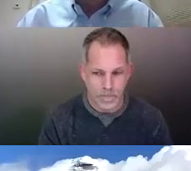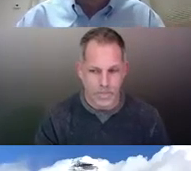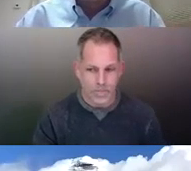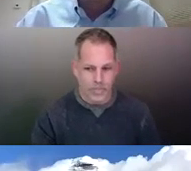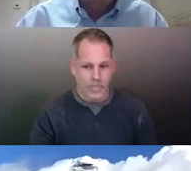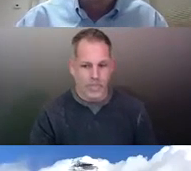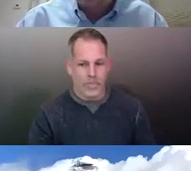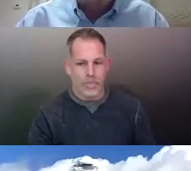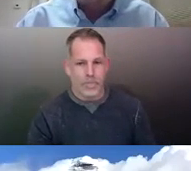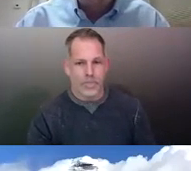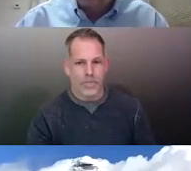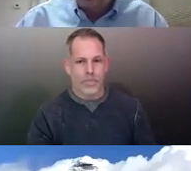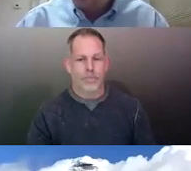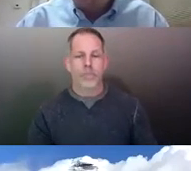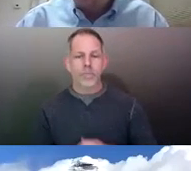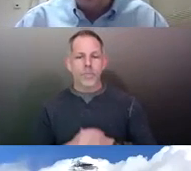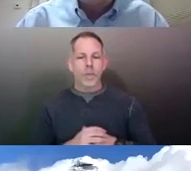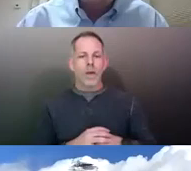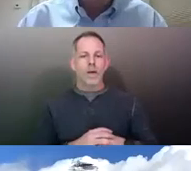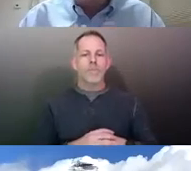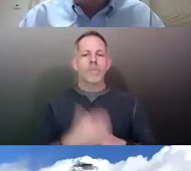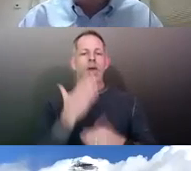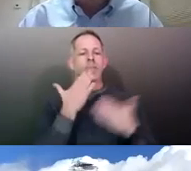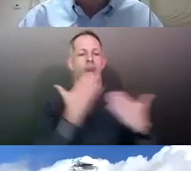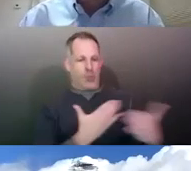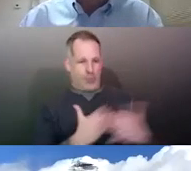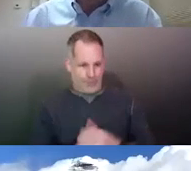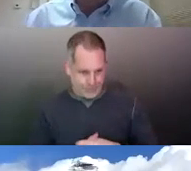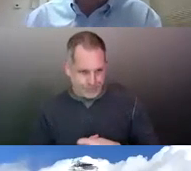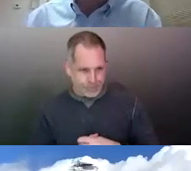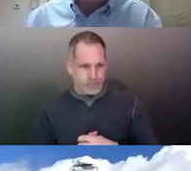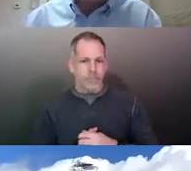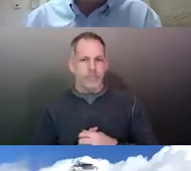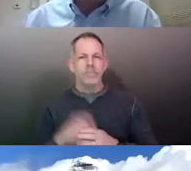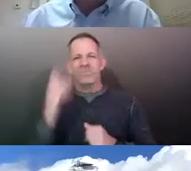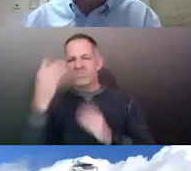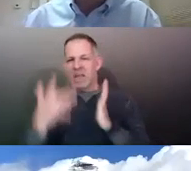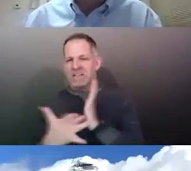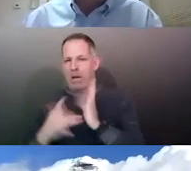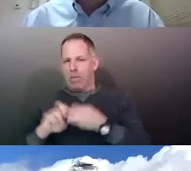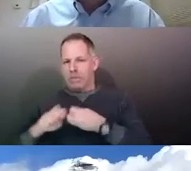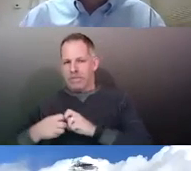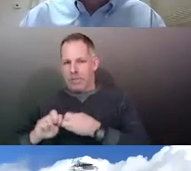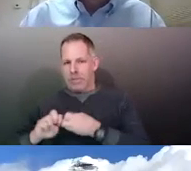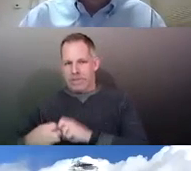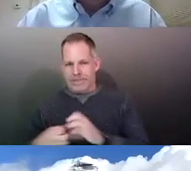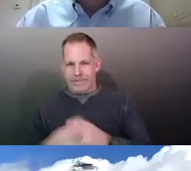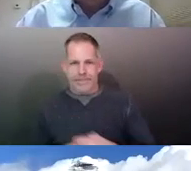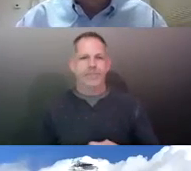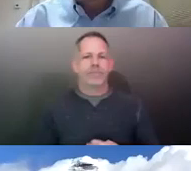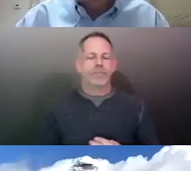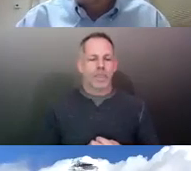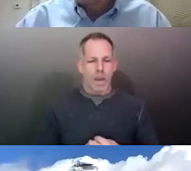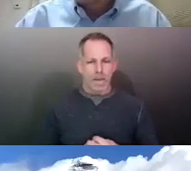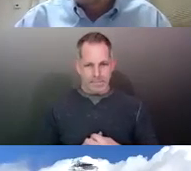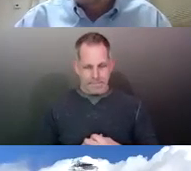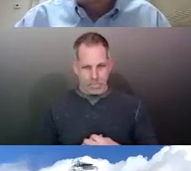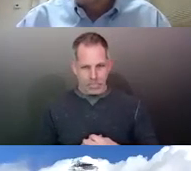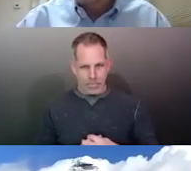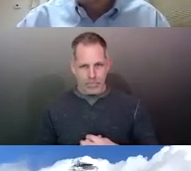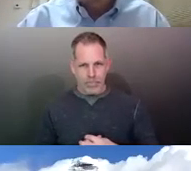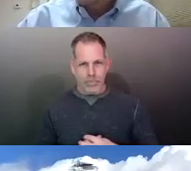cases. The 400 more cases we had in the past 2 weeks compared to 2 weeks a month ago,